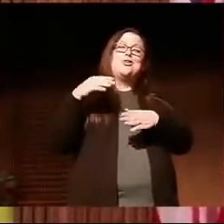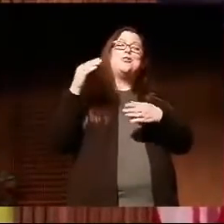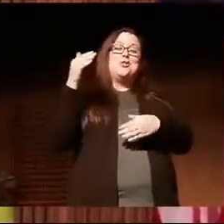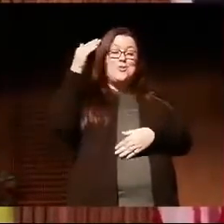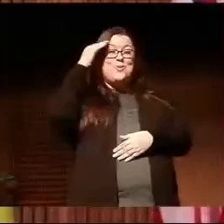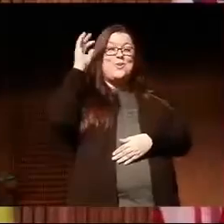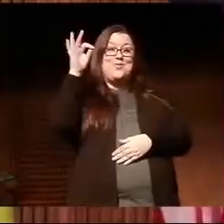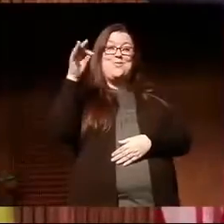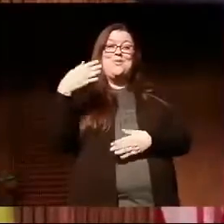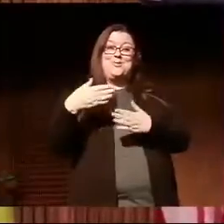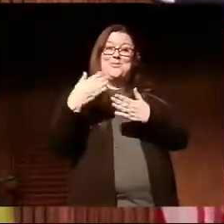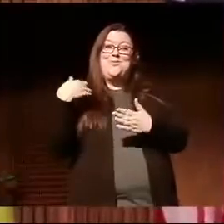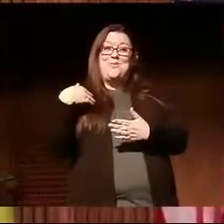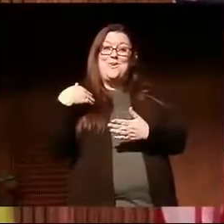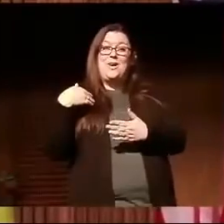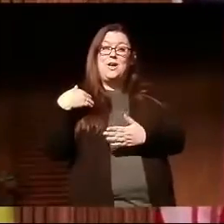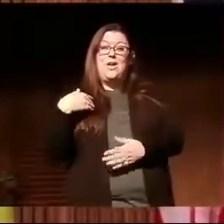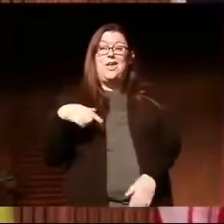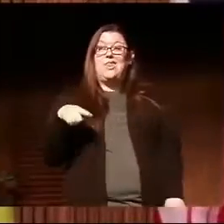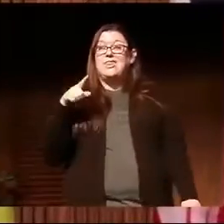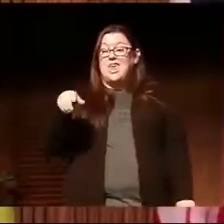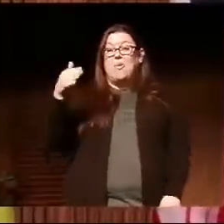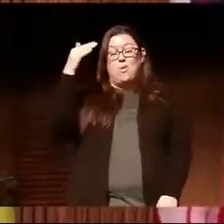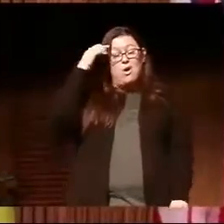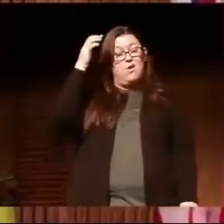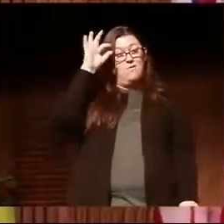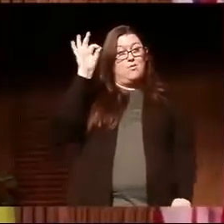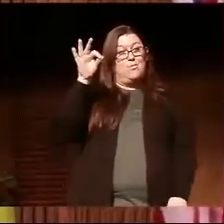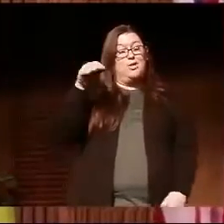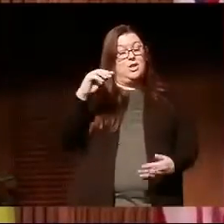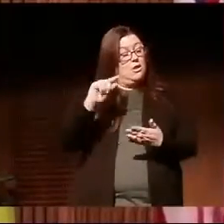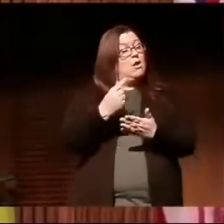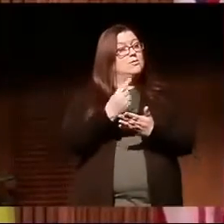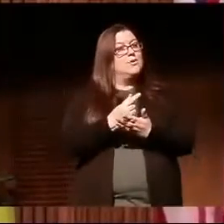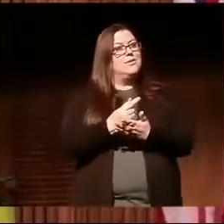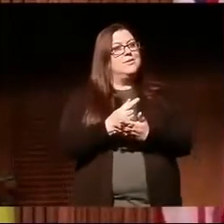were known for preaching the gospel. And she just,